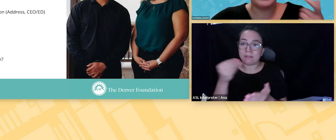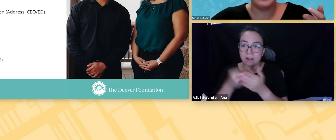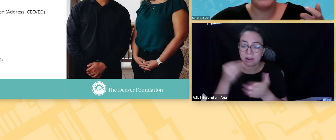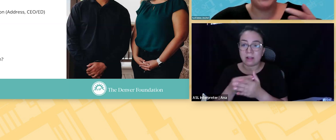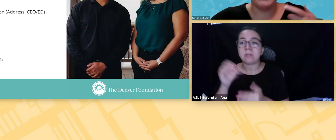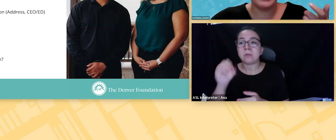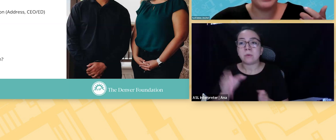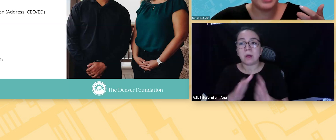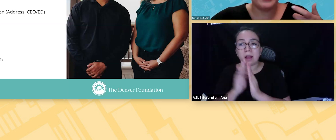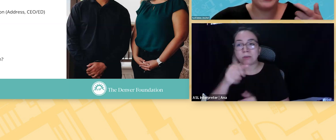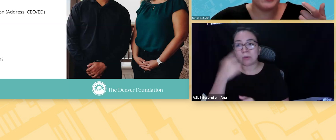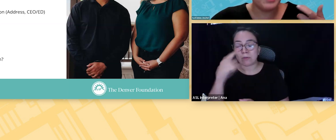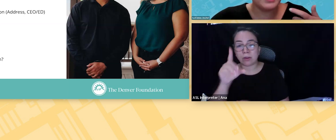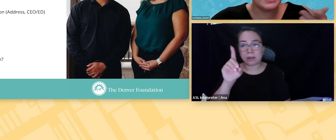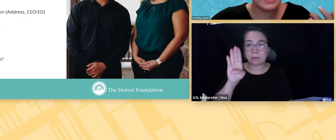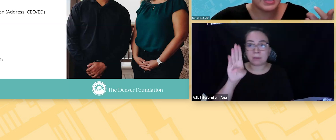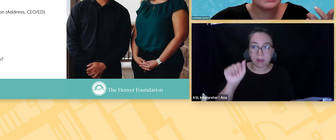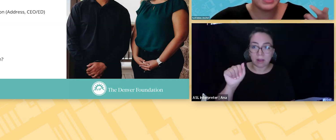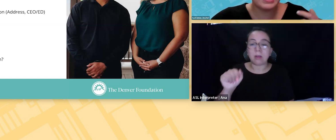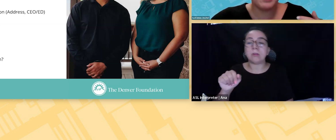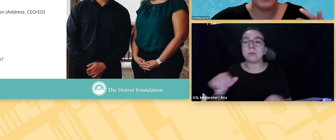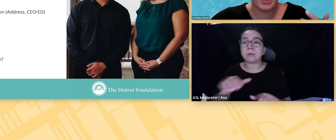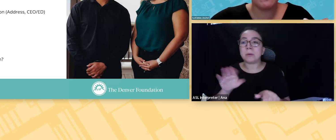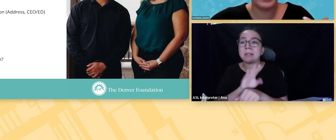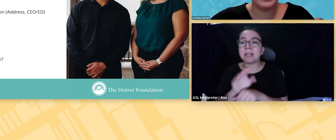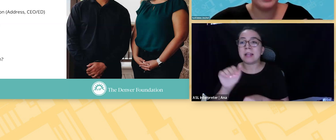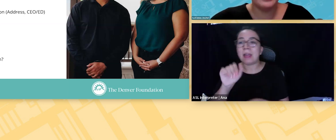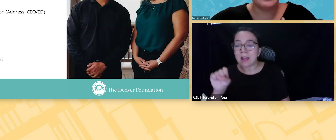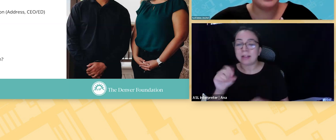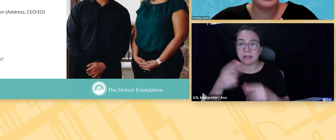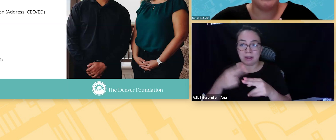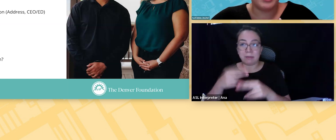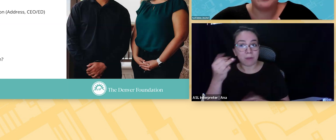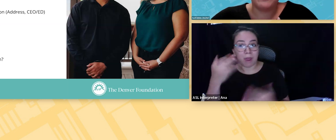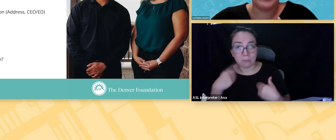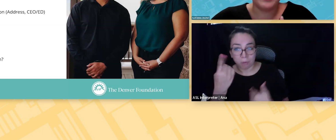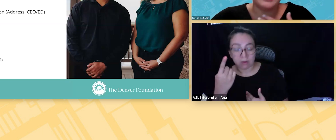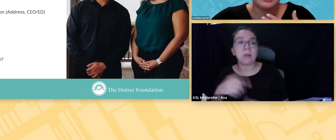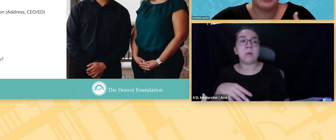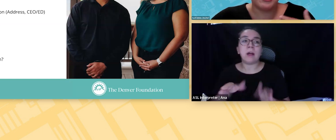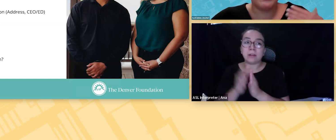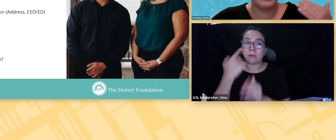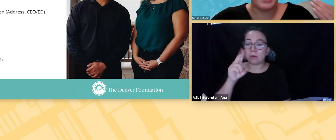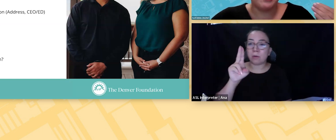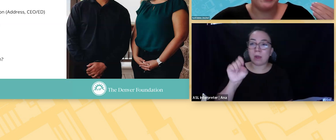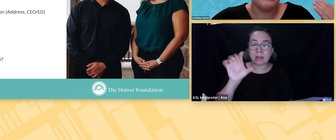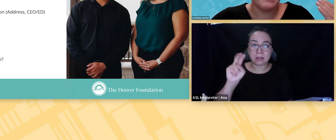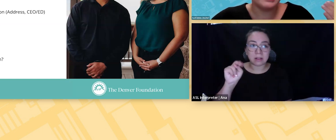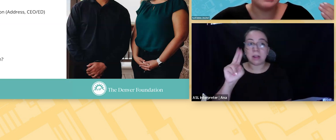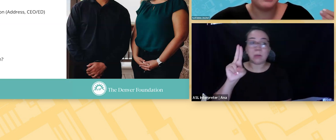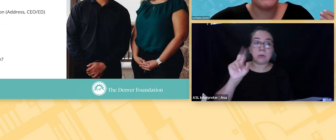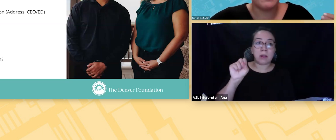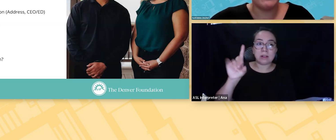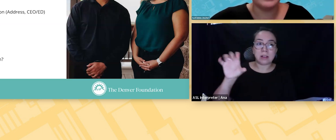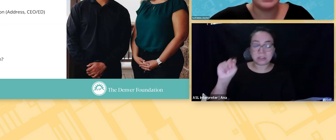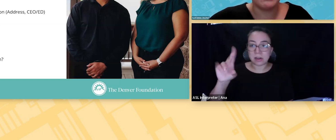we'll ask you for your DBA, your doing business as name, if you have one. We'll ask you for your U.S. section code. A reminder, you